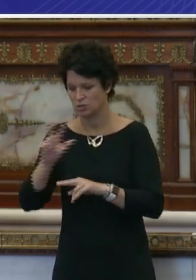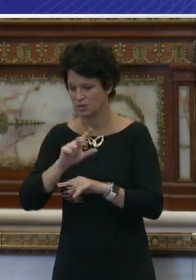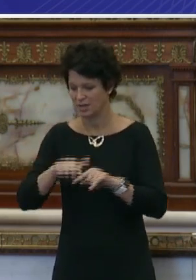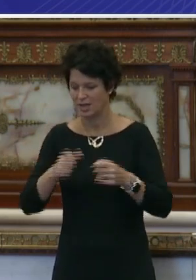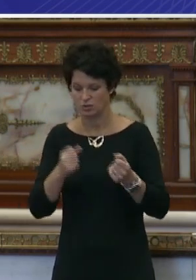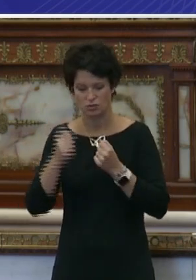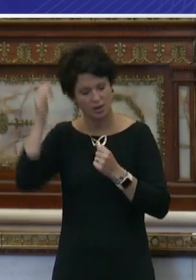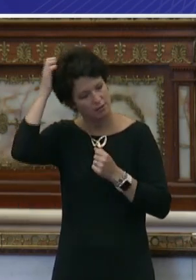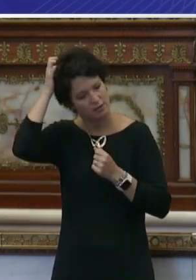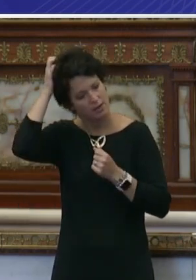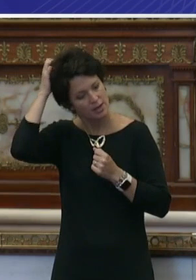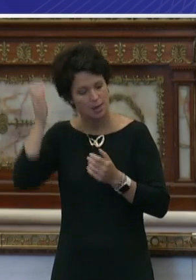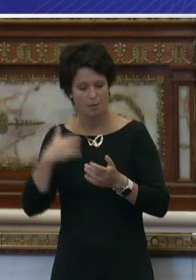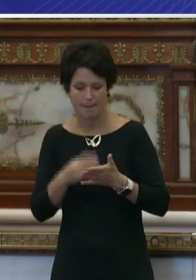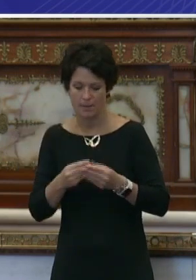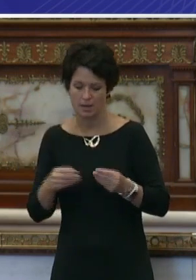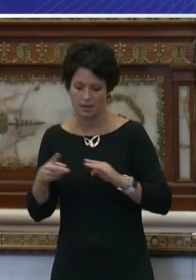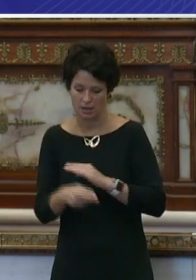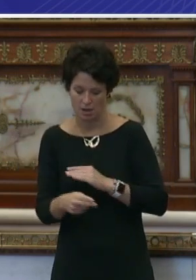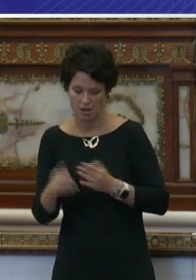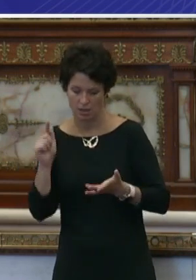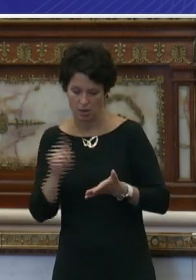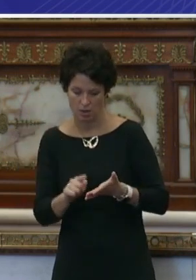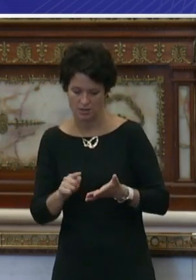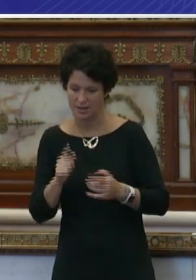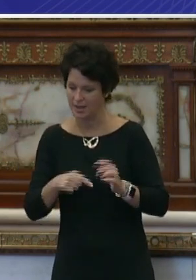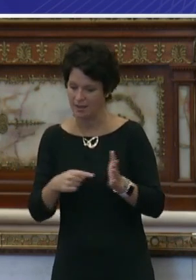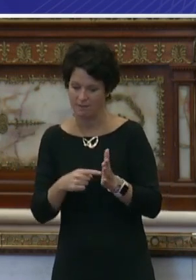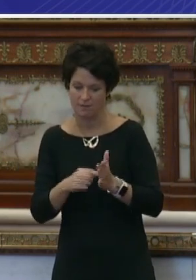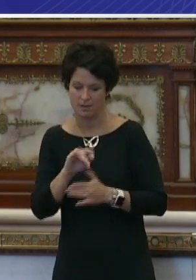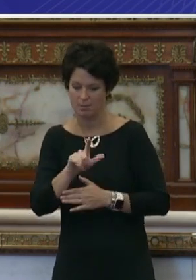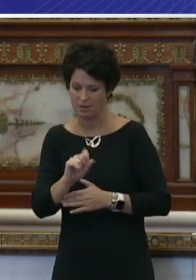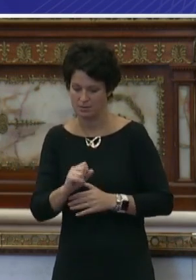my source of income, and that affects me to be able to pay my bills.